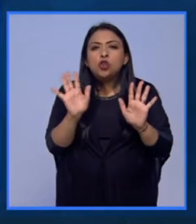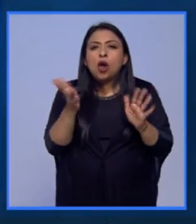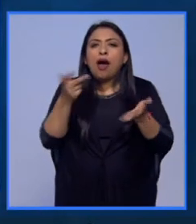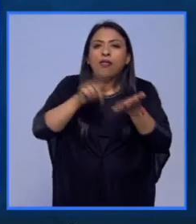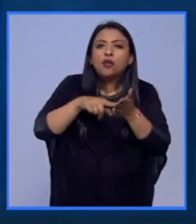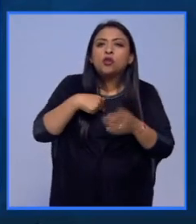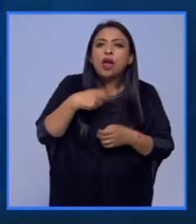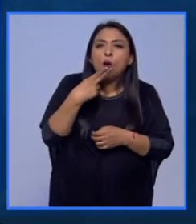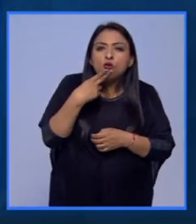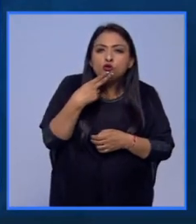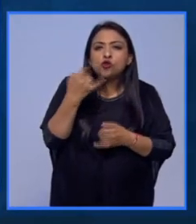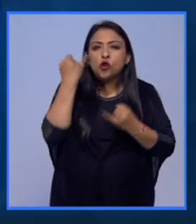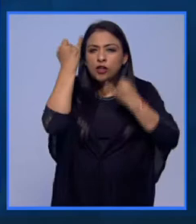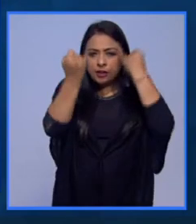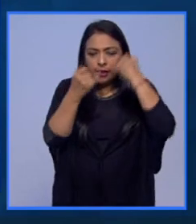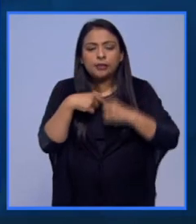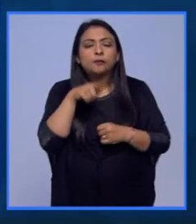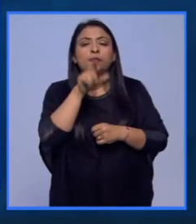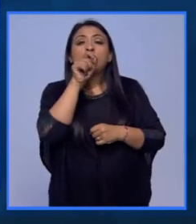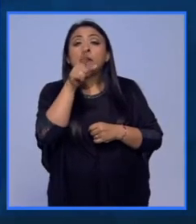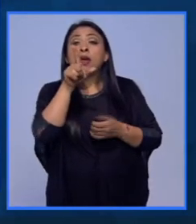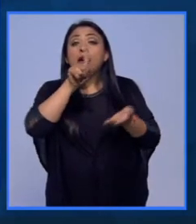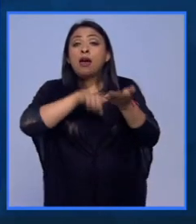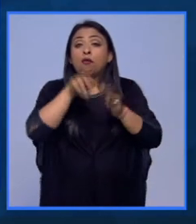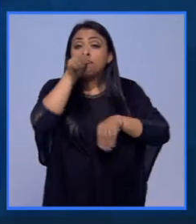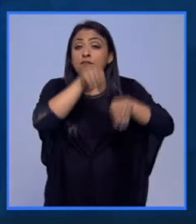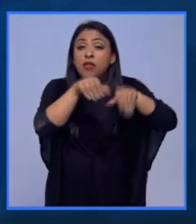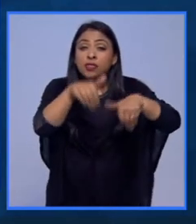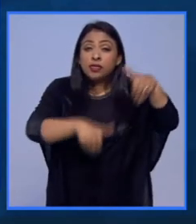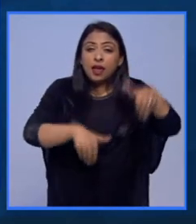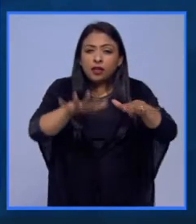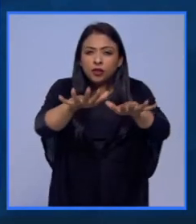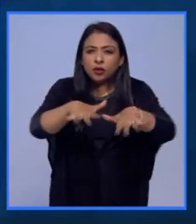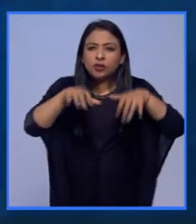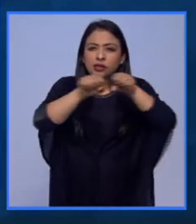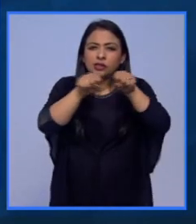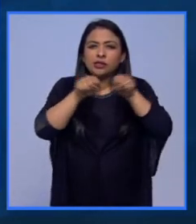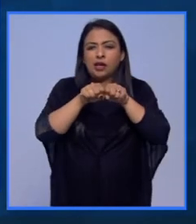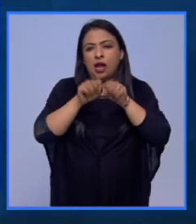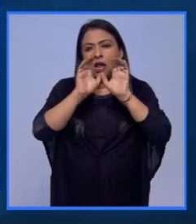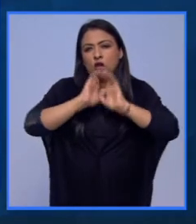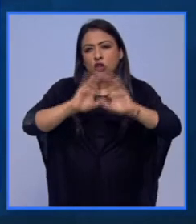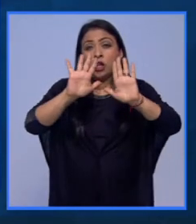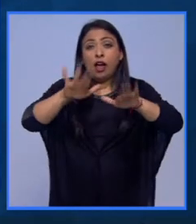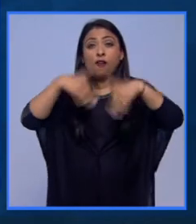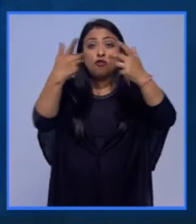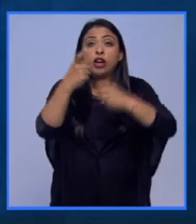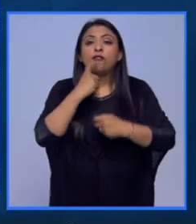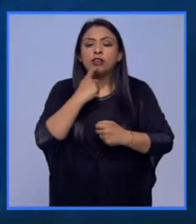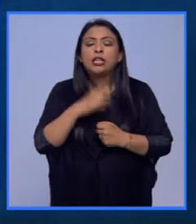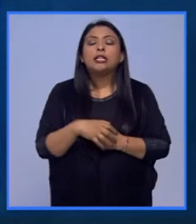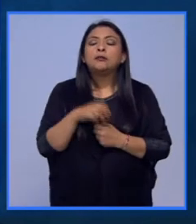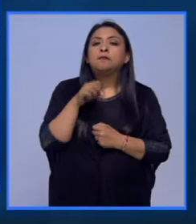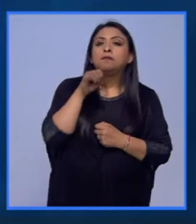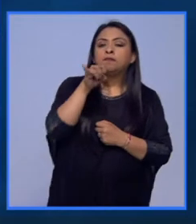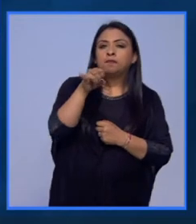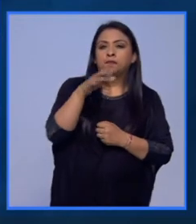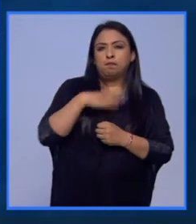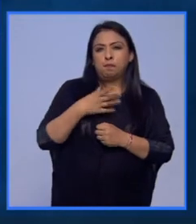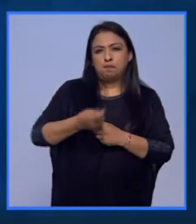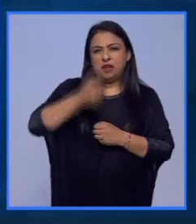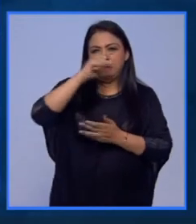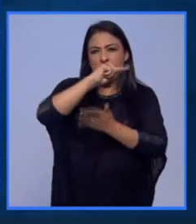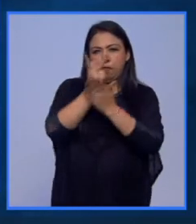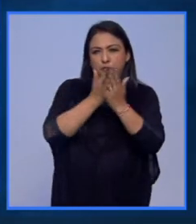also designed a theater concert hall outside Finland. Yes, our first project